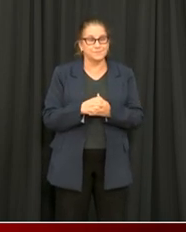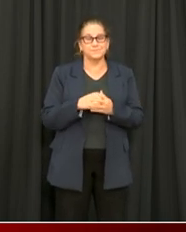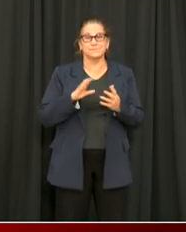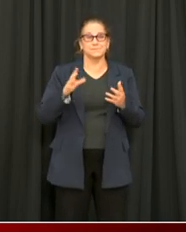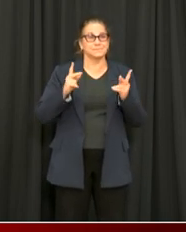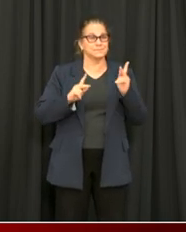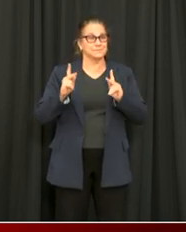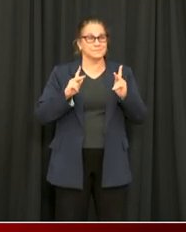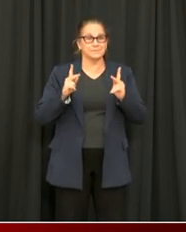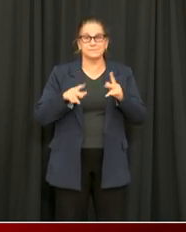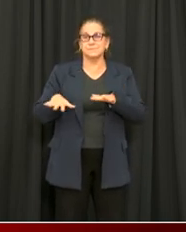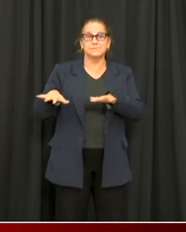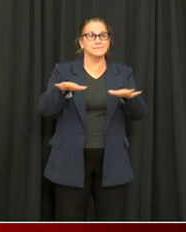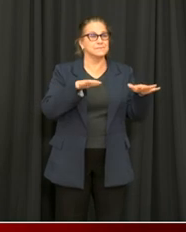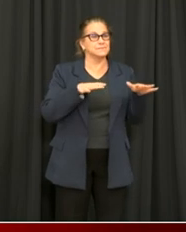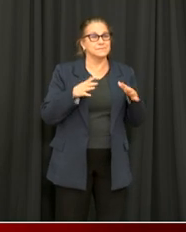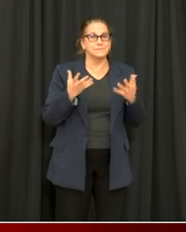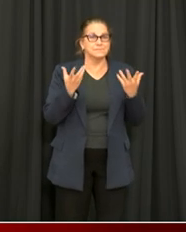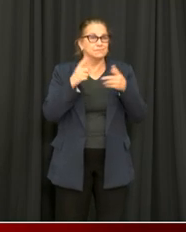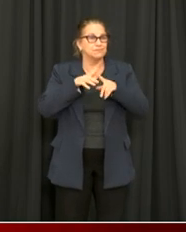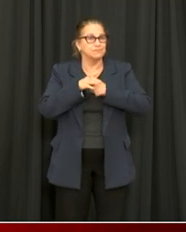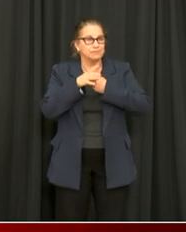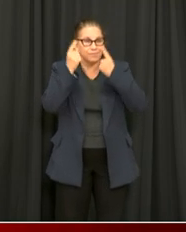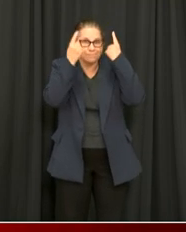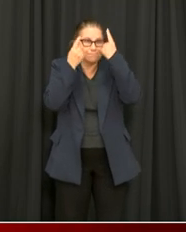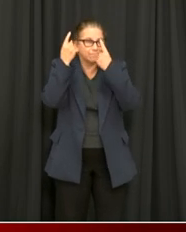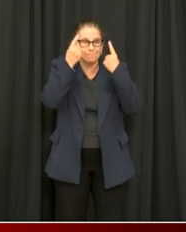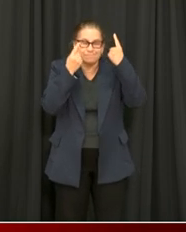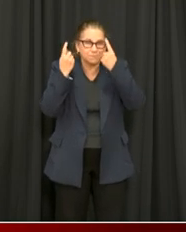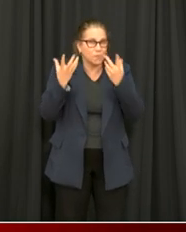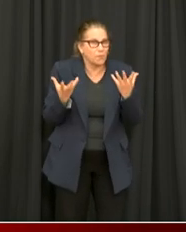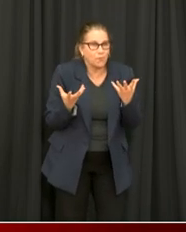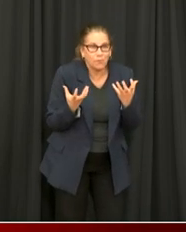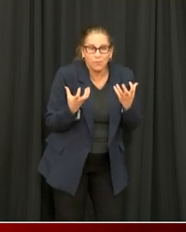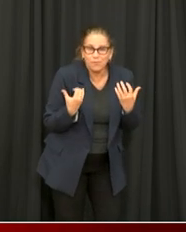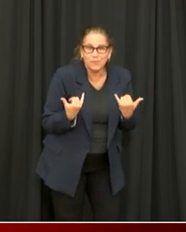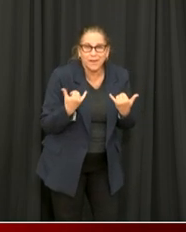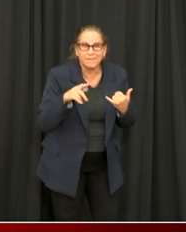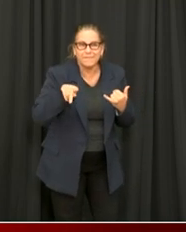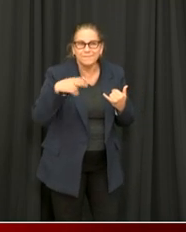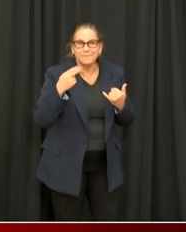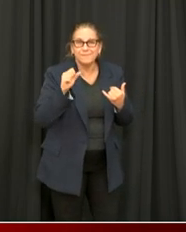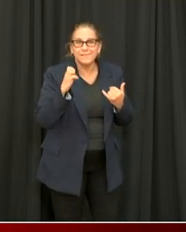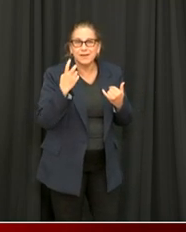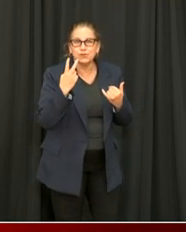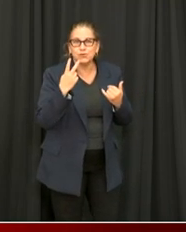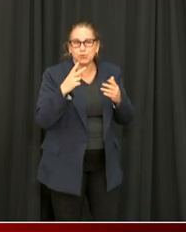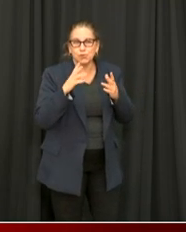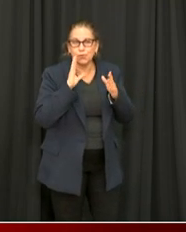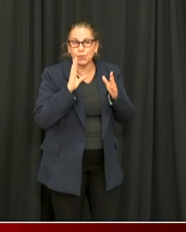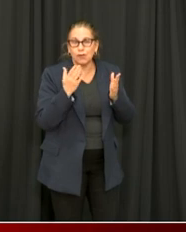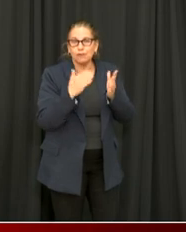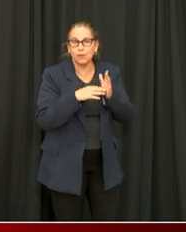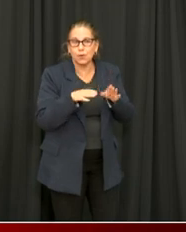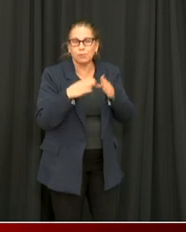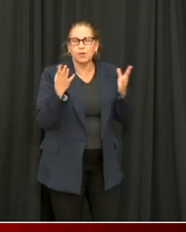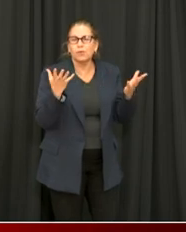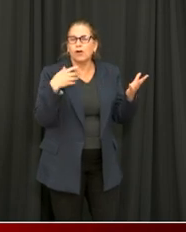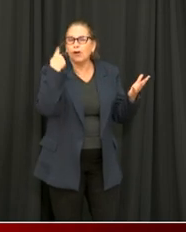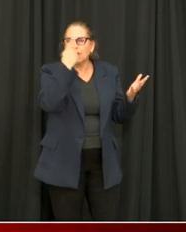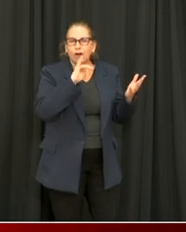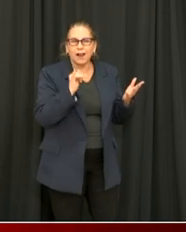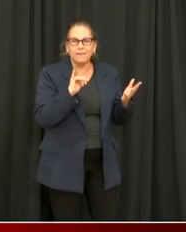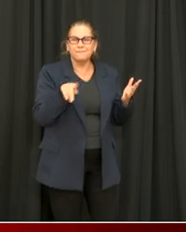can start thinking about what phase 2 of reopening looks like and get prepared. This morning,